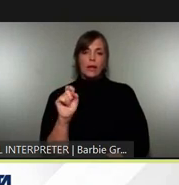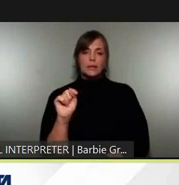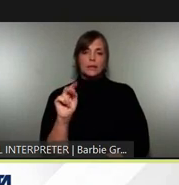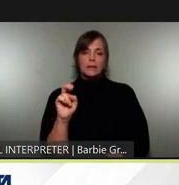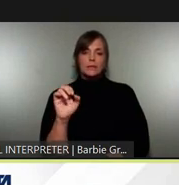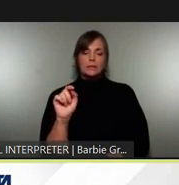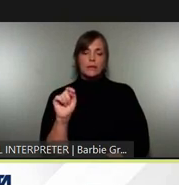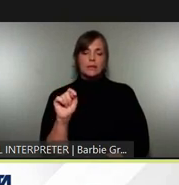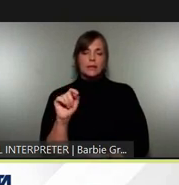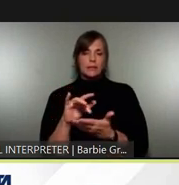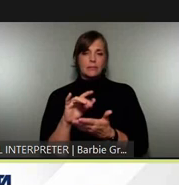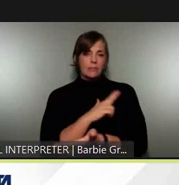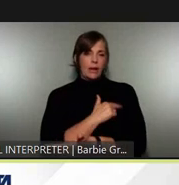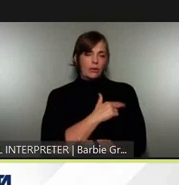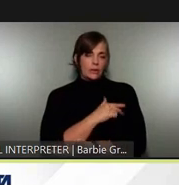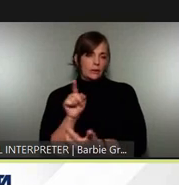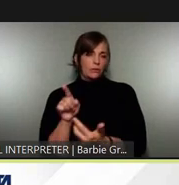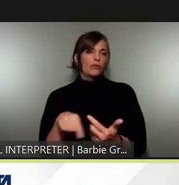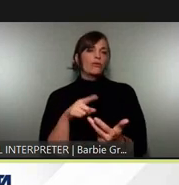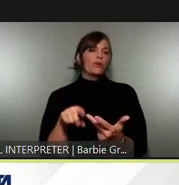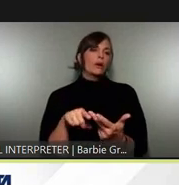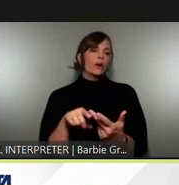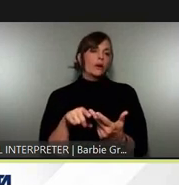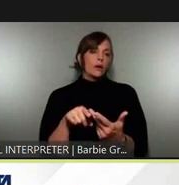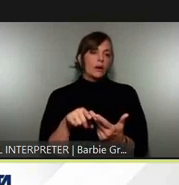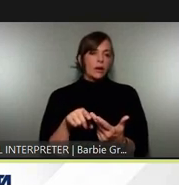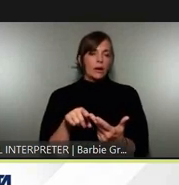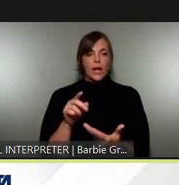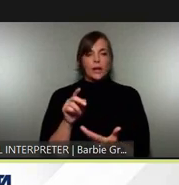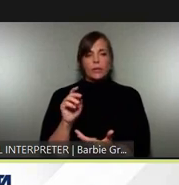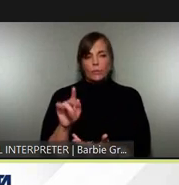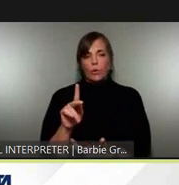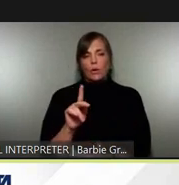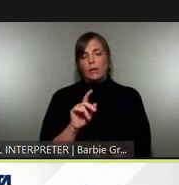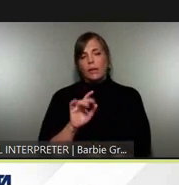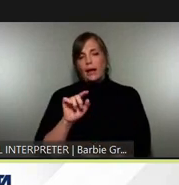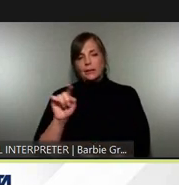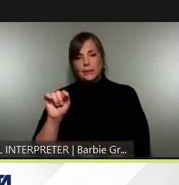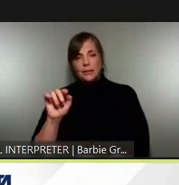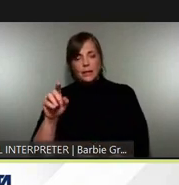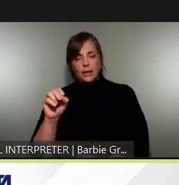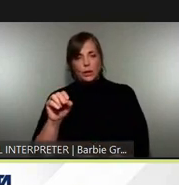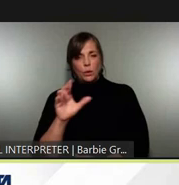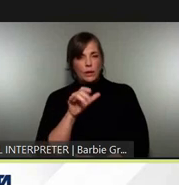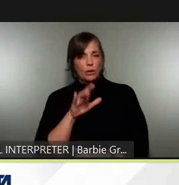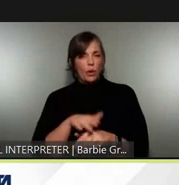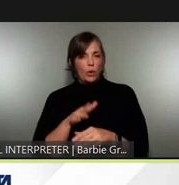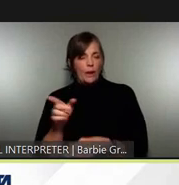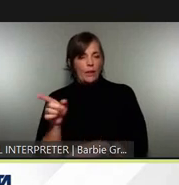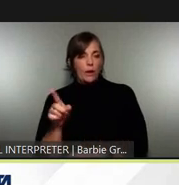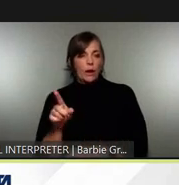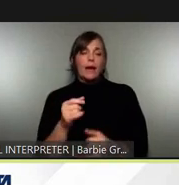Mall, and there are other clinics, St. Anne's and Toledo Clinic are on the way there. And finally, Route